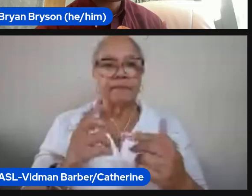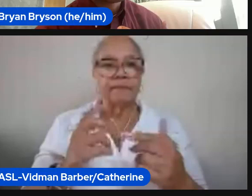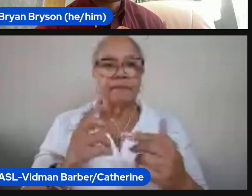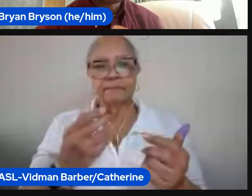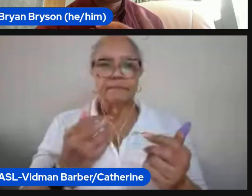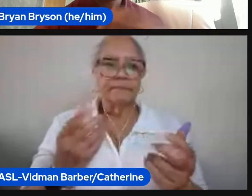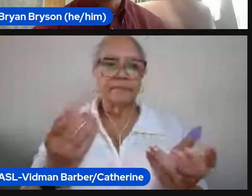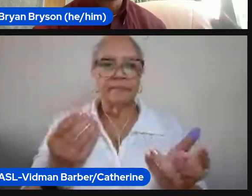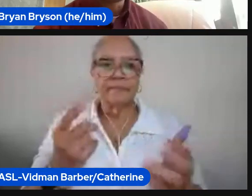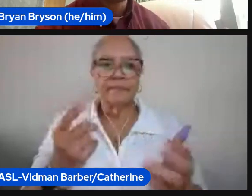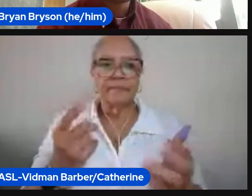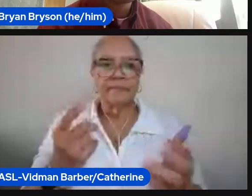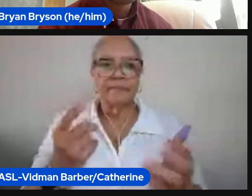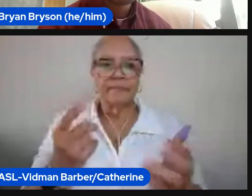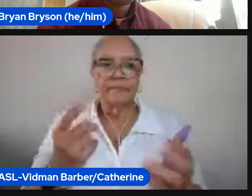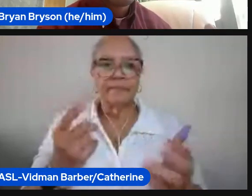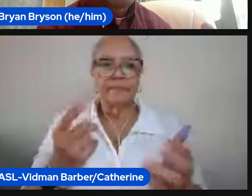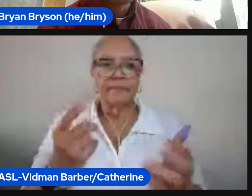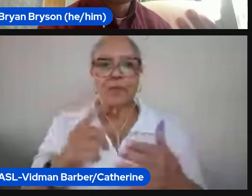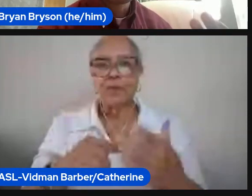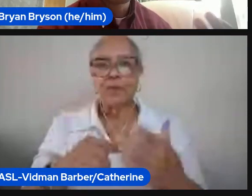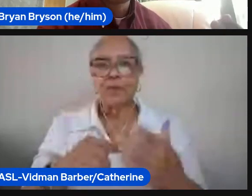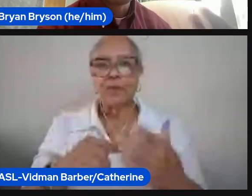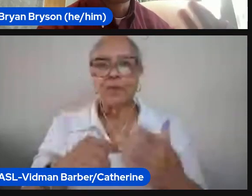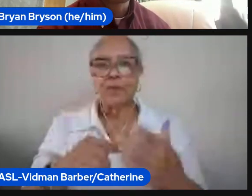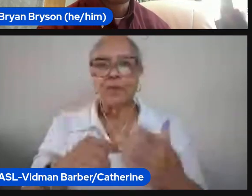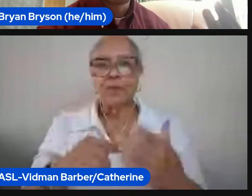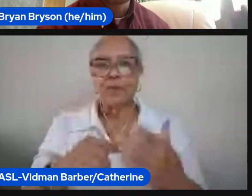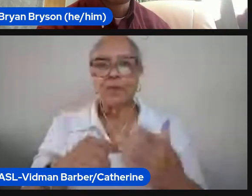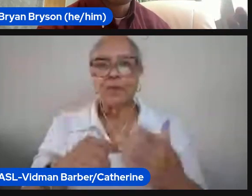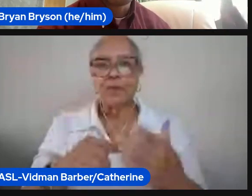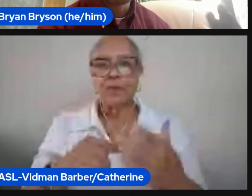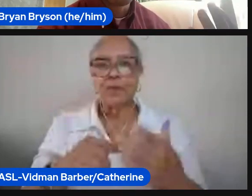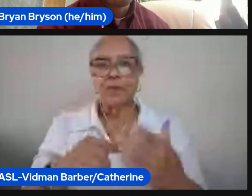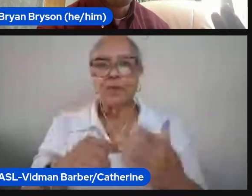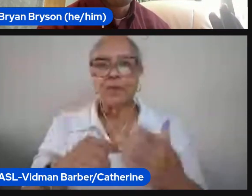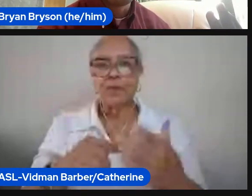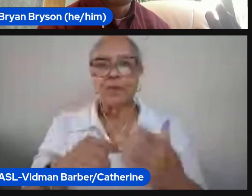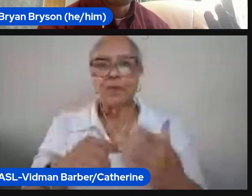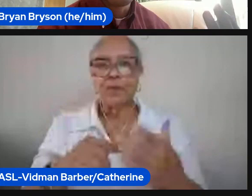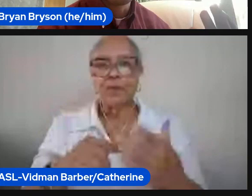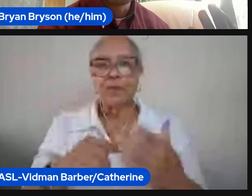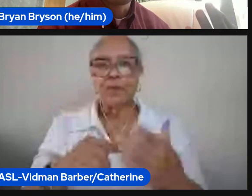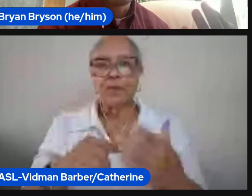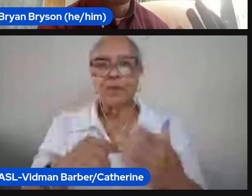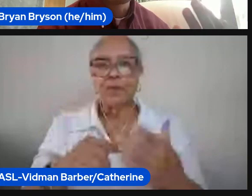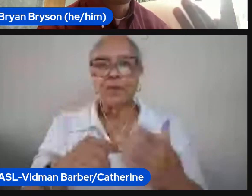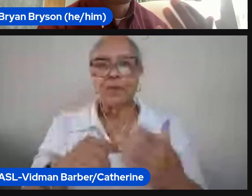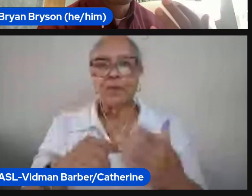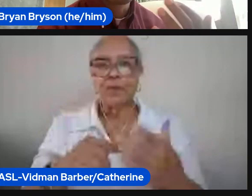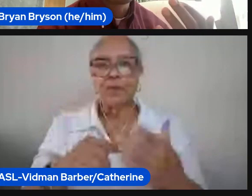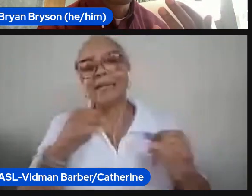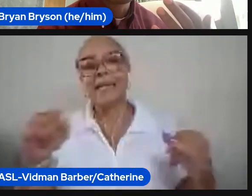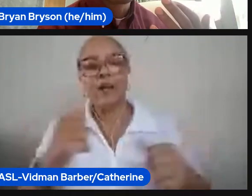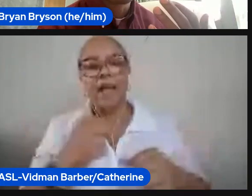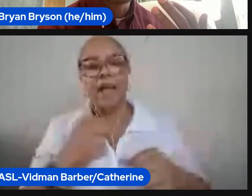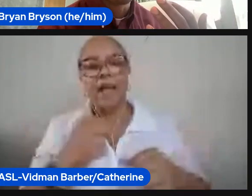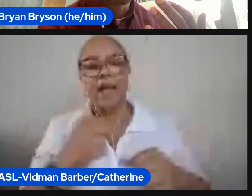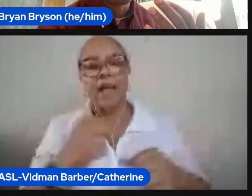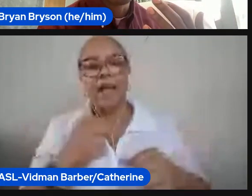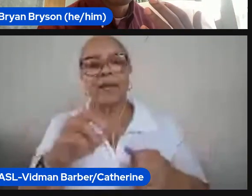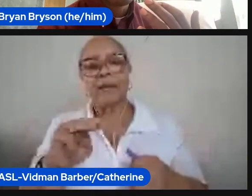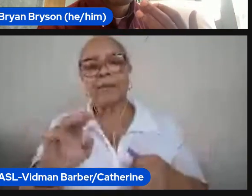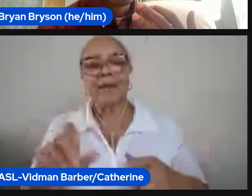what am I trying to say here? I took like linear algebra and a machine learning class as a graduate student, but it wasn't